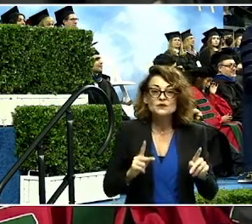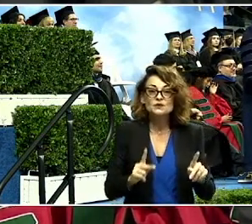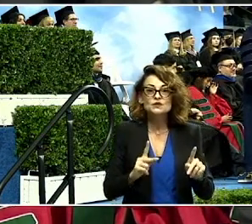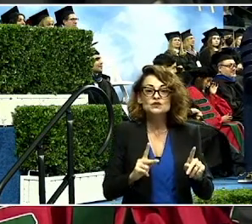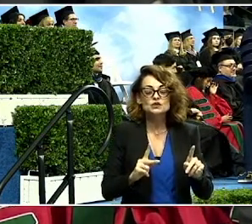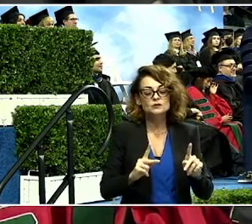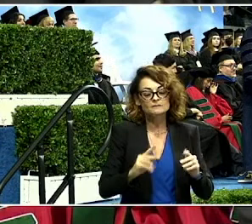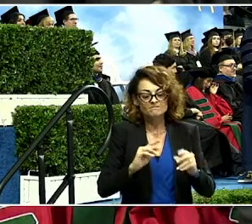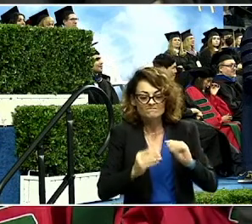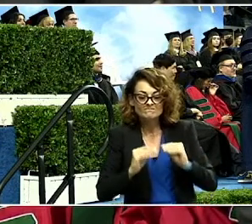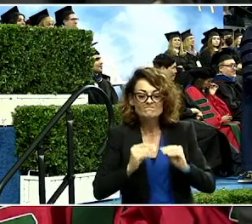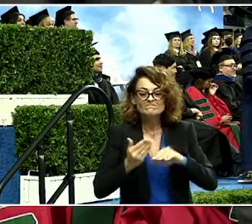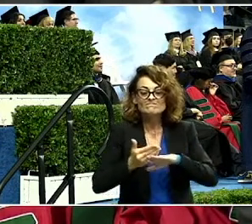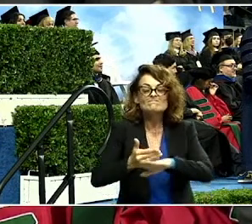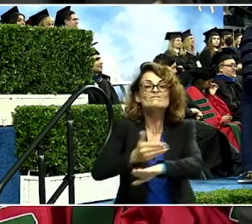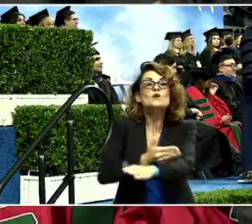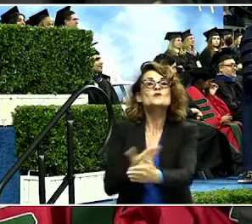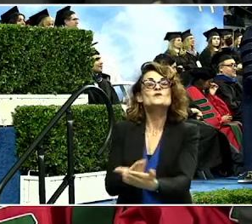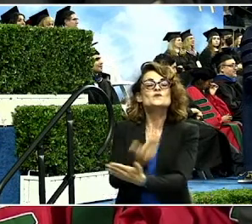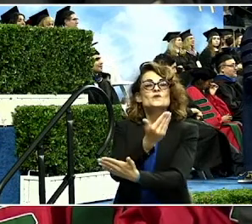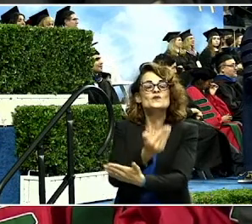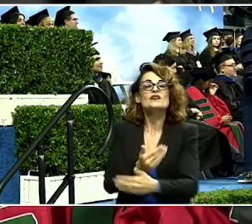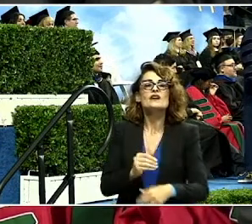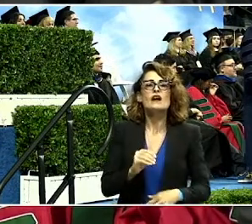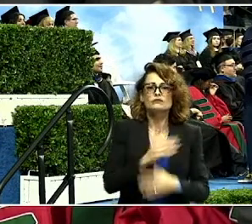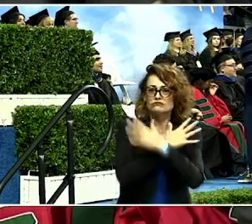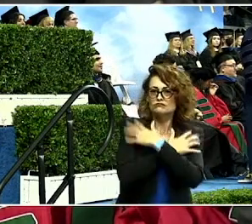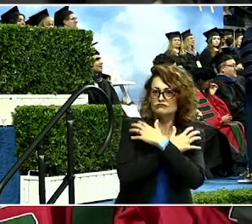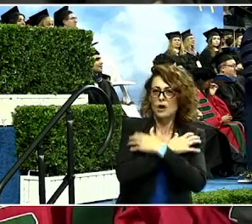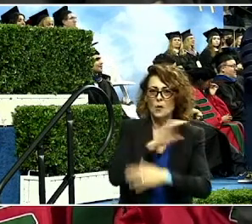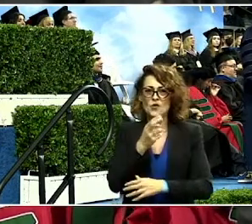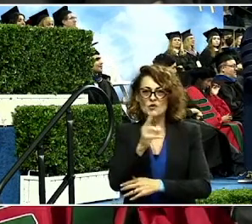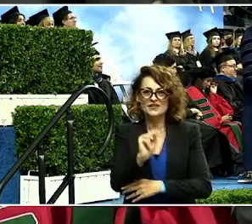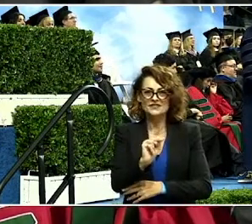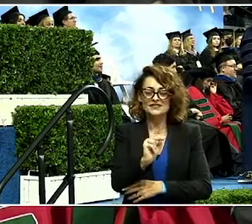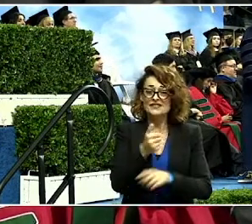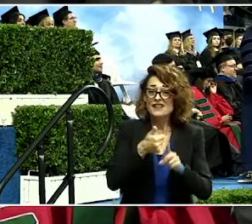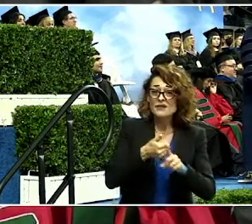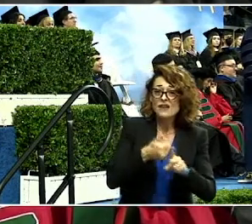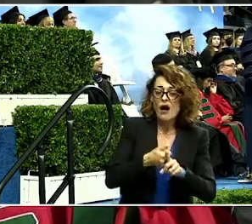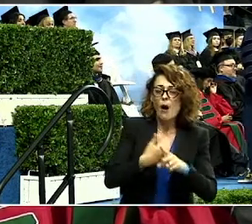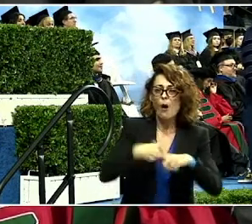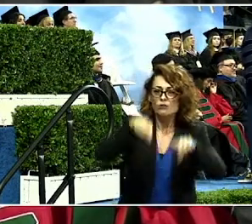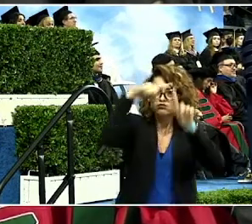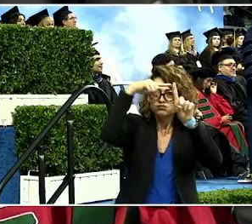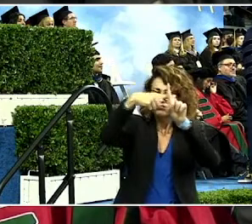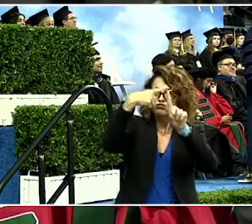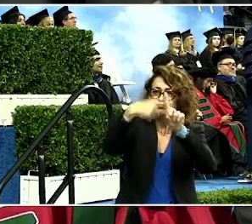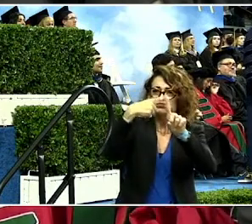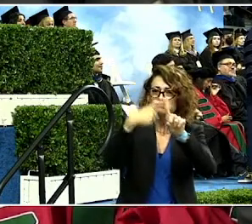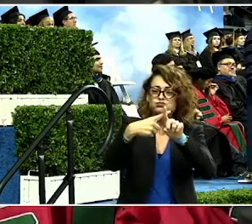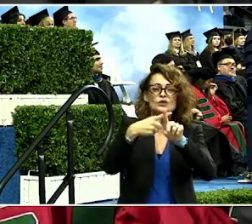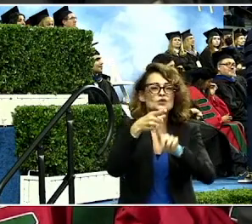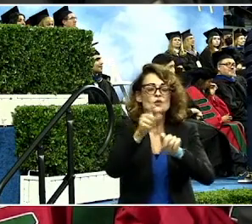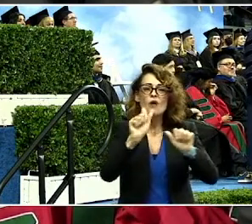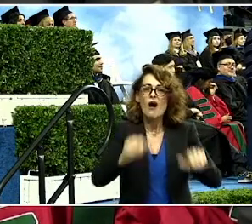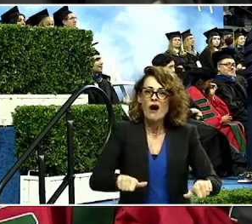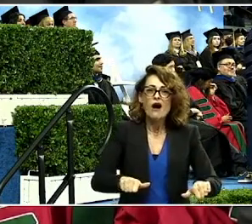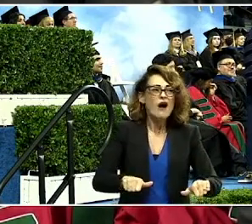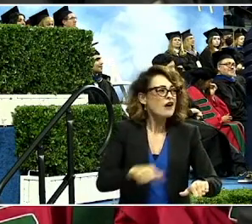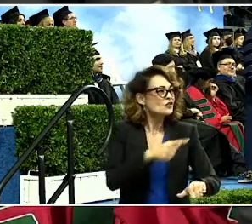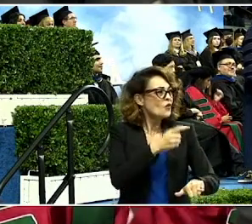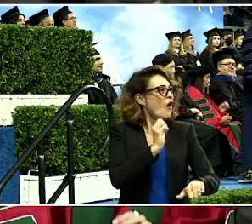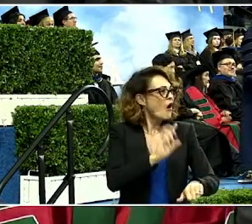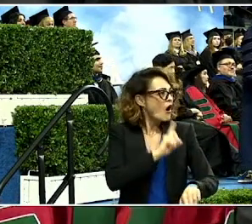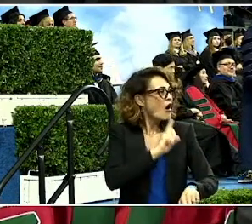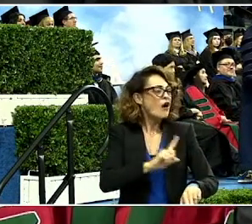said, have the opportunity to do this. Bruins are nothing if not marked by optimism. You are an optimistic group, and that's so